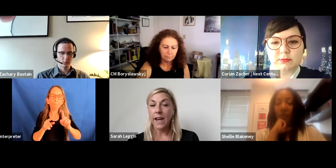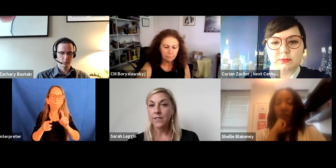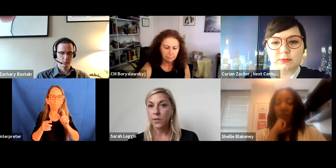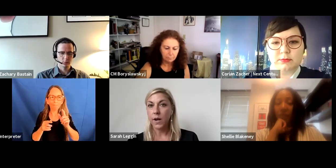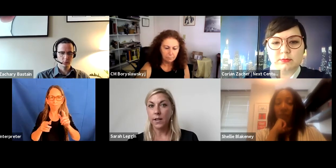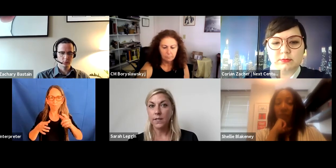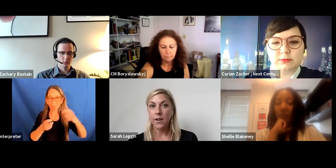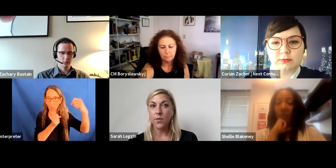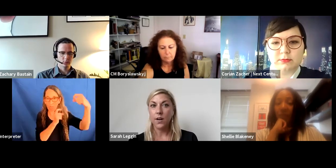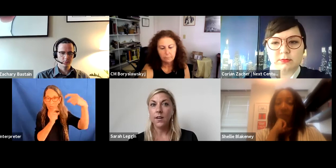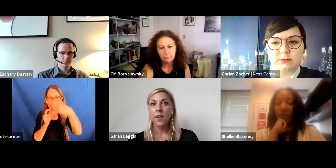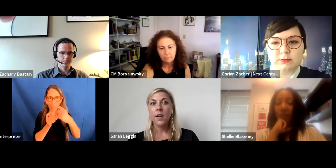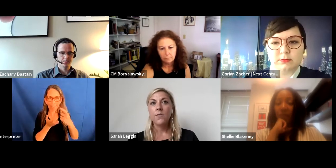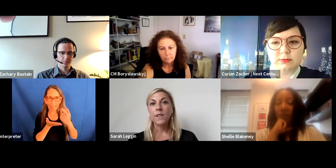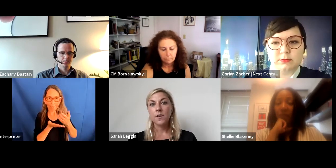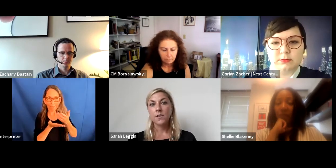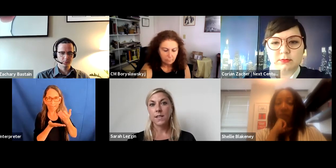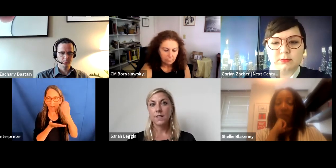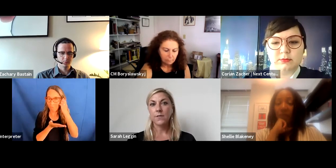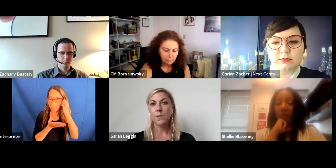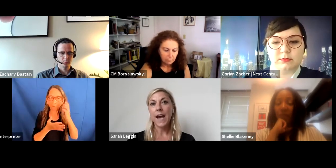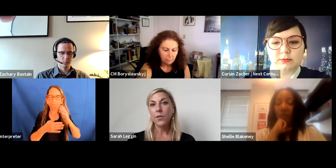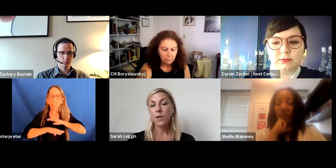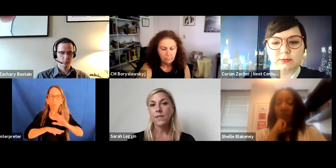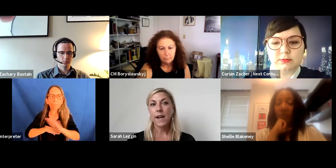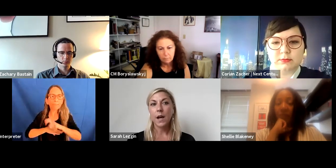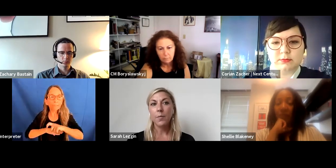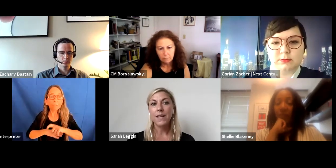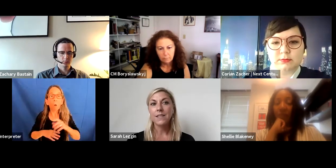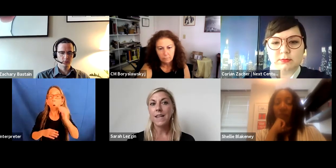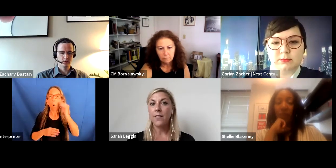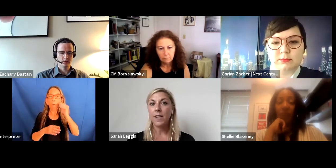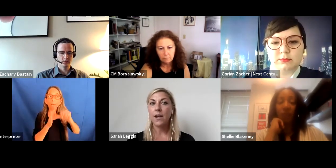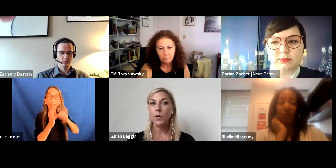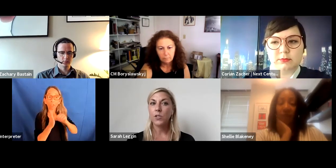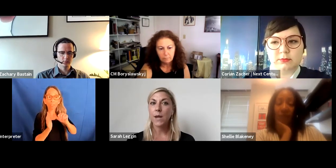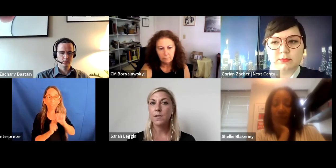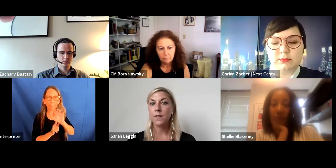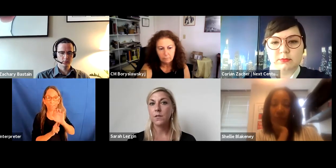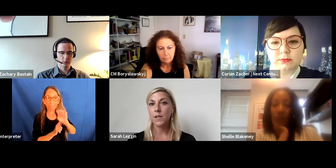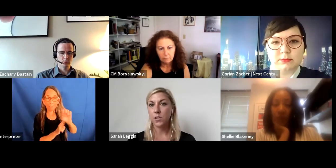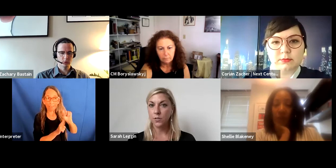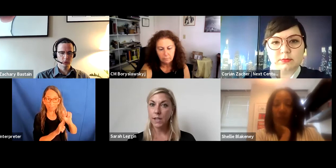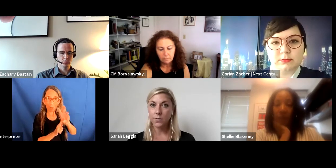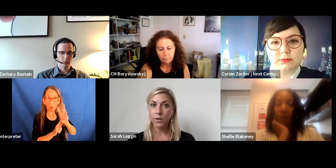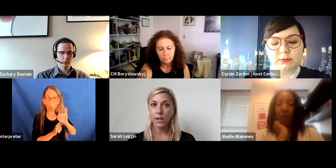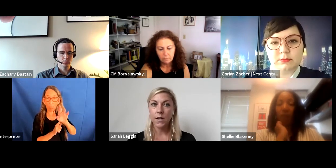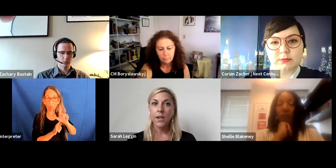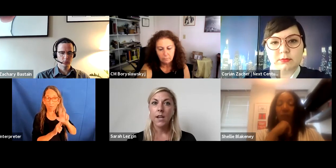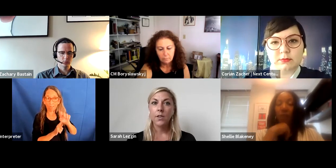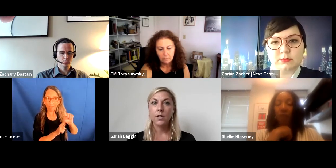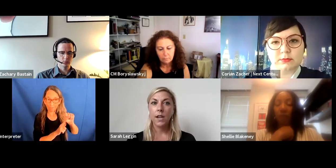there, accesswireless.org, visitors can select from categories to help easily navigate which types of information you're looking